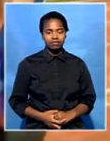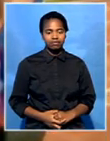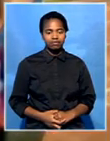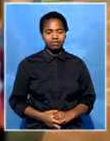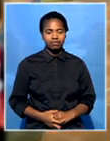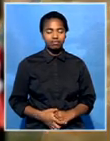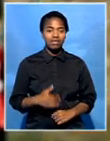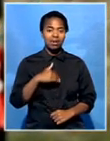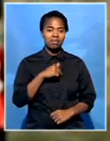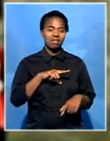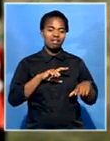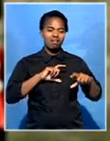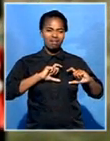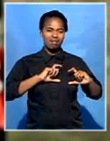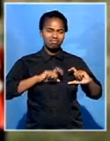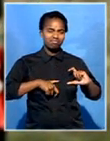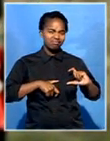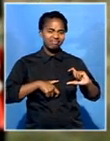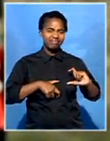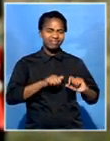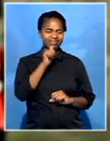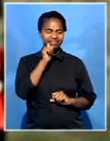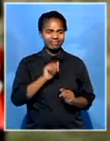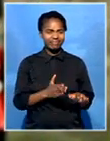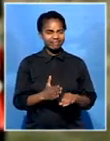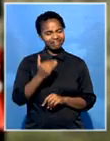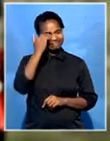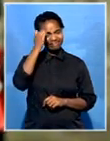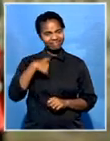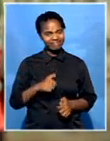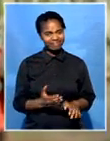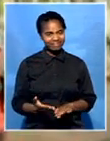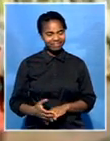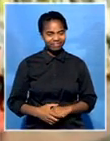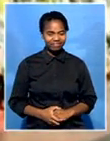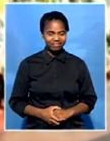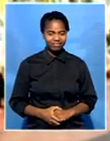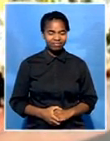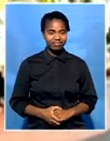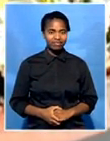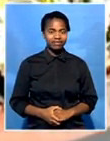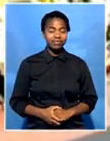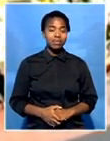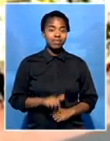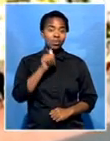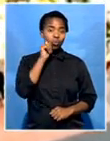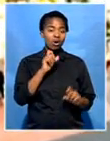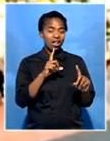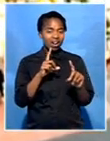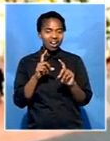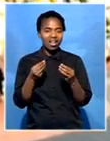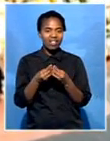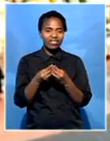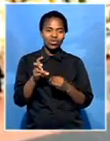Yet, as much as my heart breaks to know that you're gone, I take comfort in the precious moments that